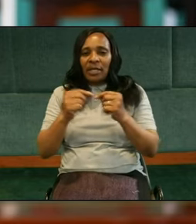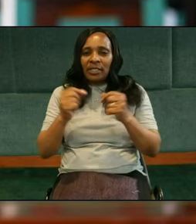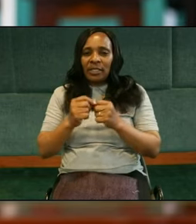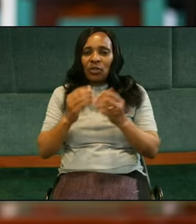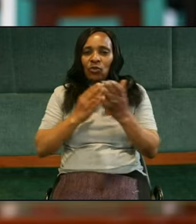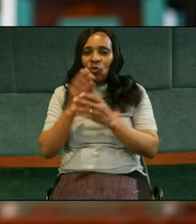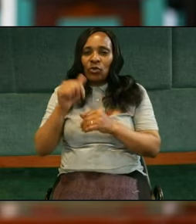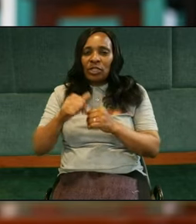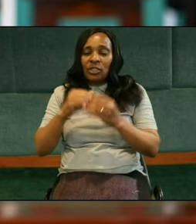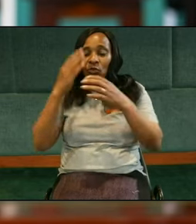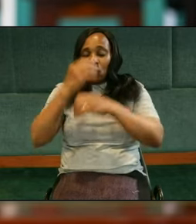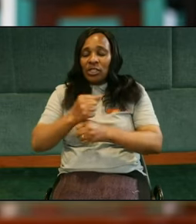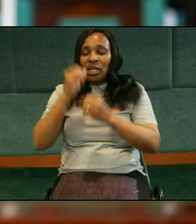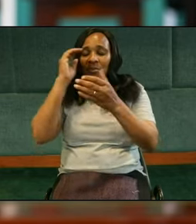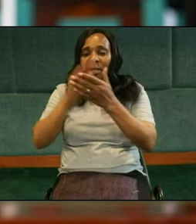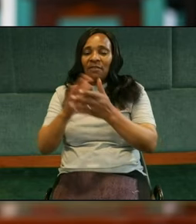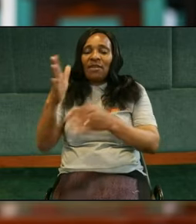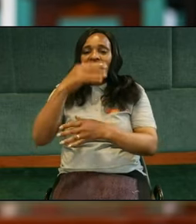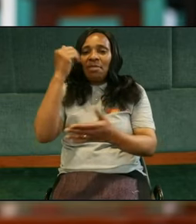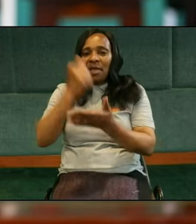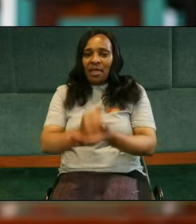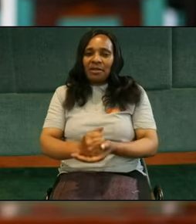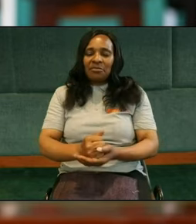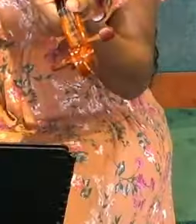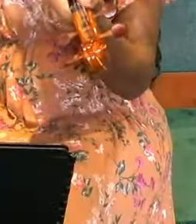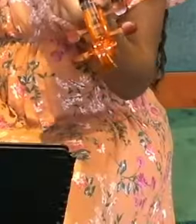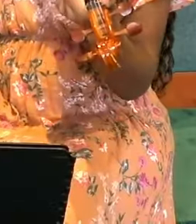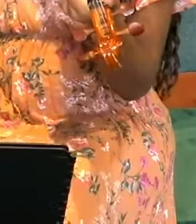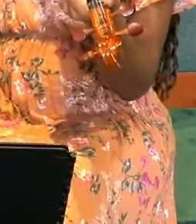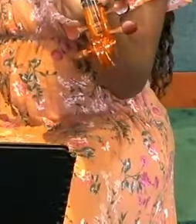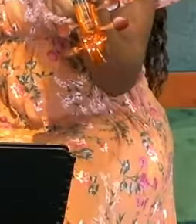pray all this, trusting and believing. Amen.